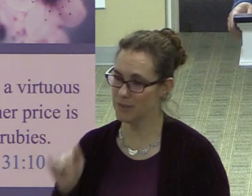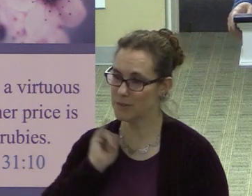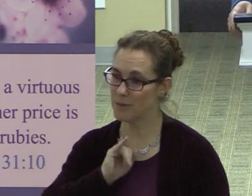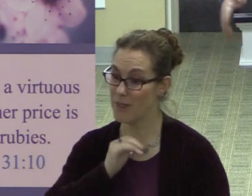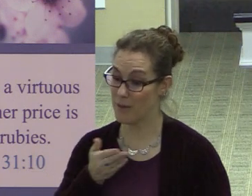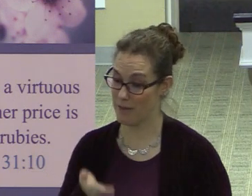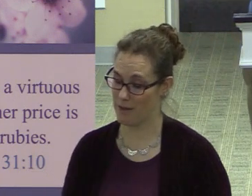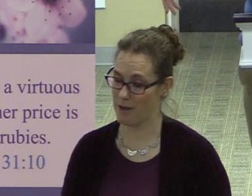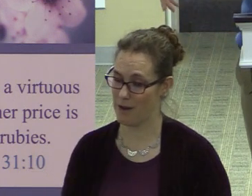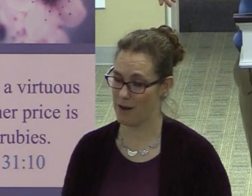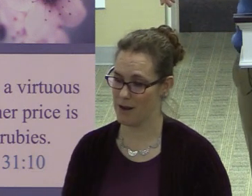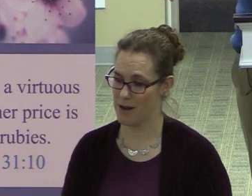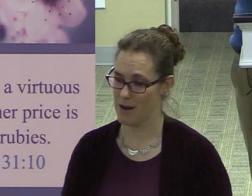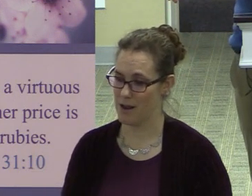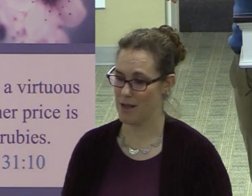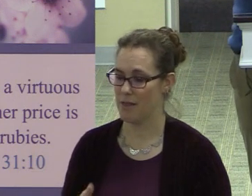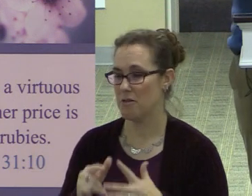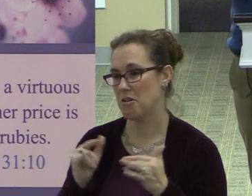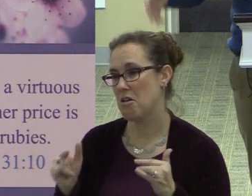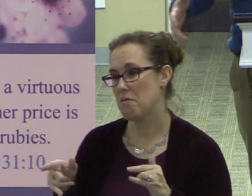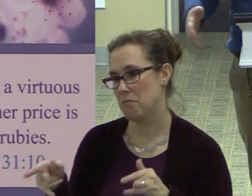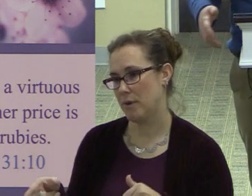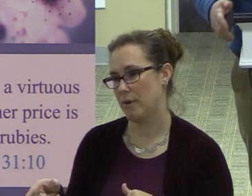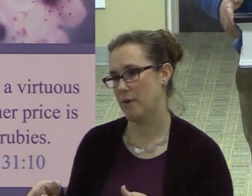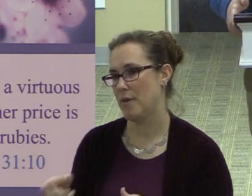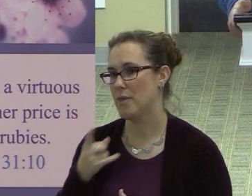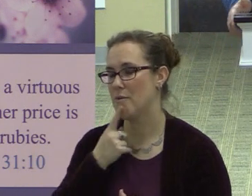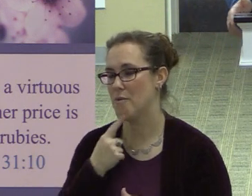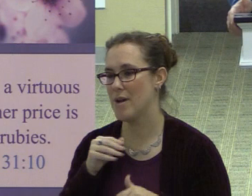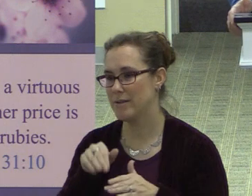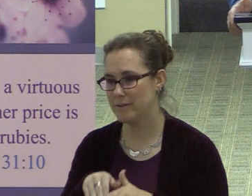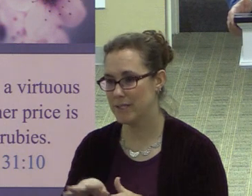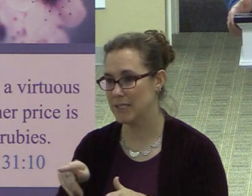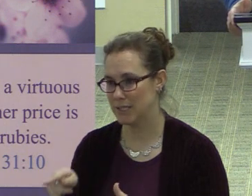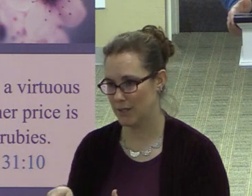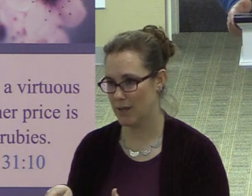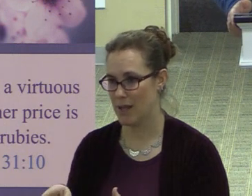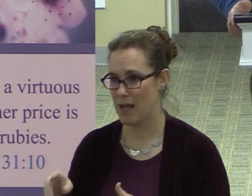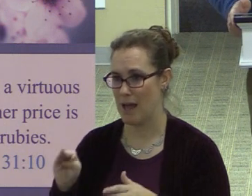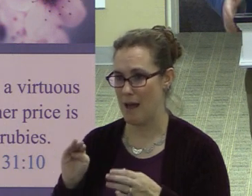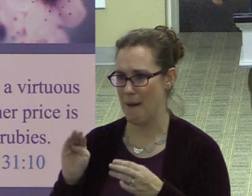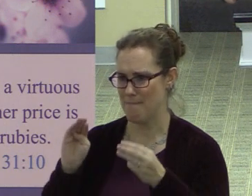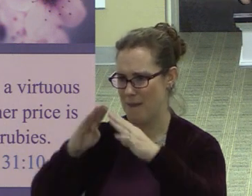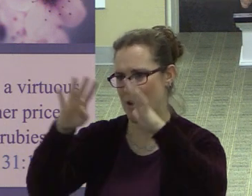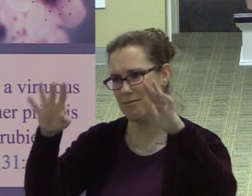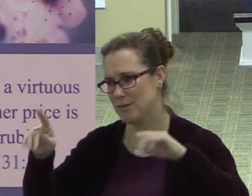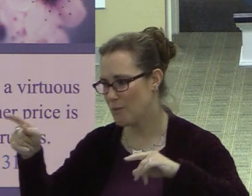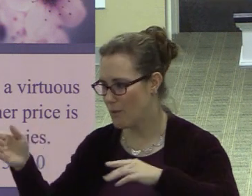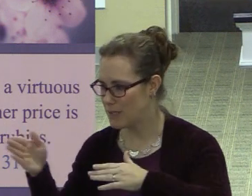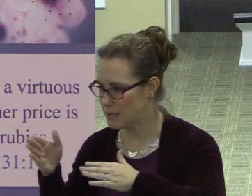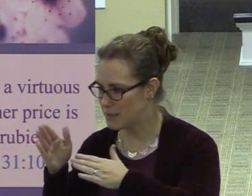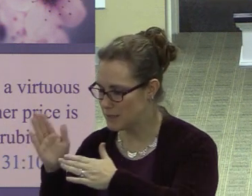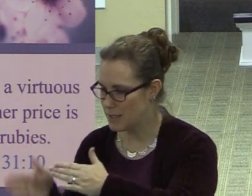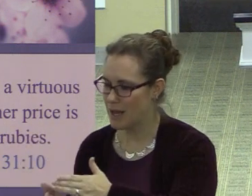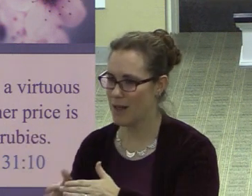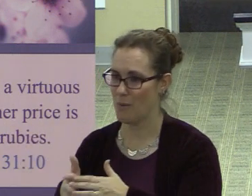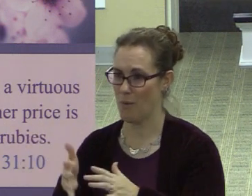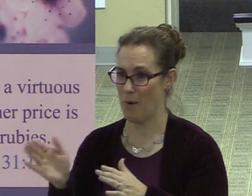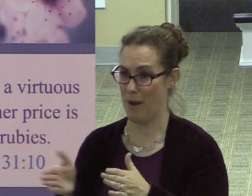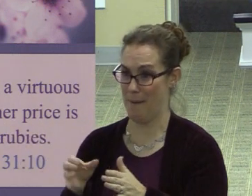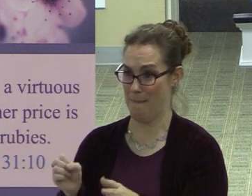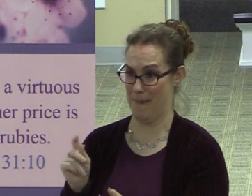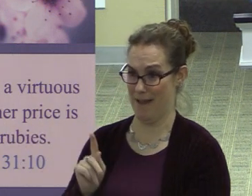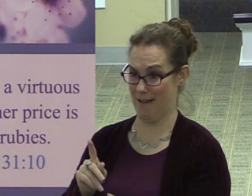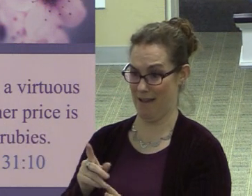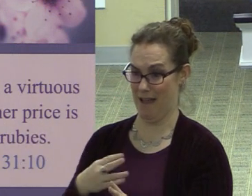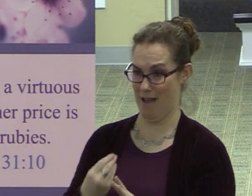a sudden, they're encamped out here. The Red Sea is right there. They got a mountain range on one side. There's only one way back out of this place.